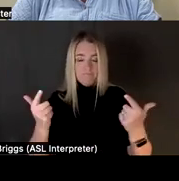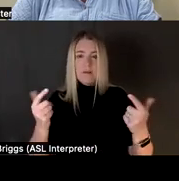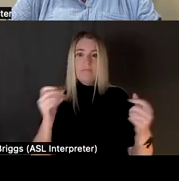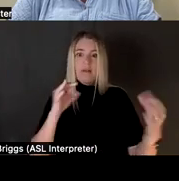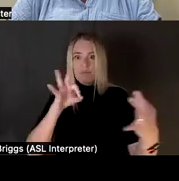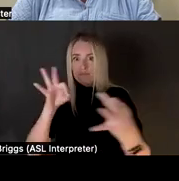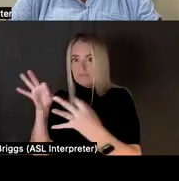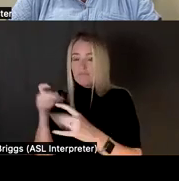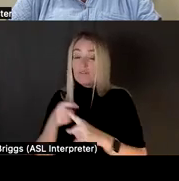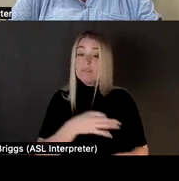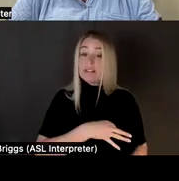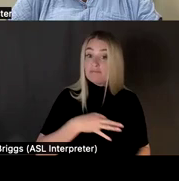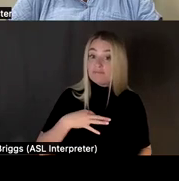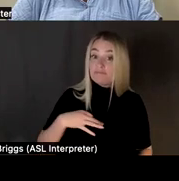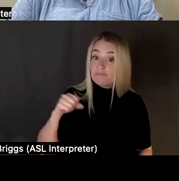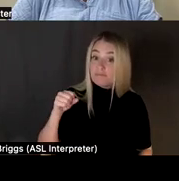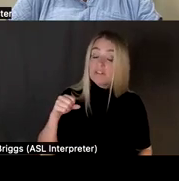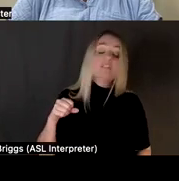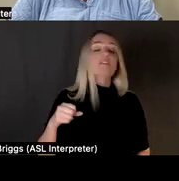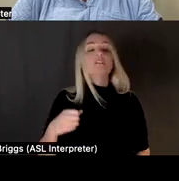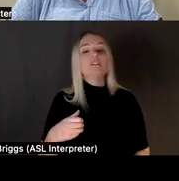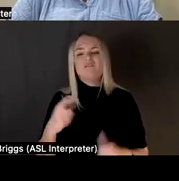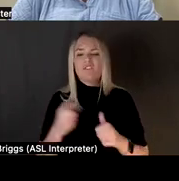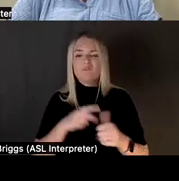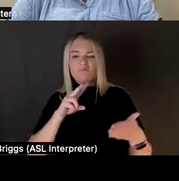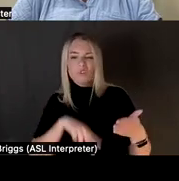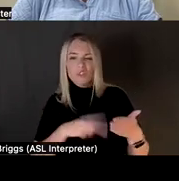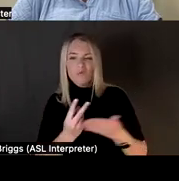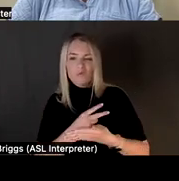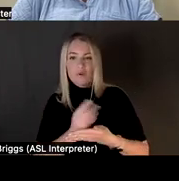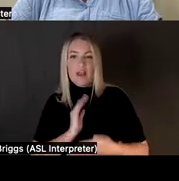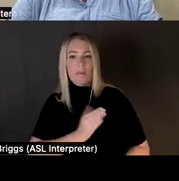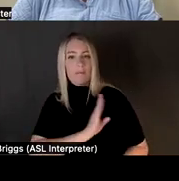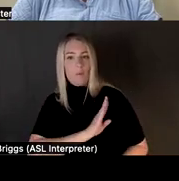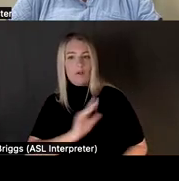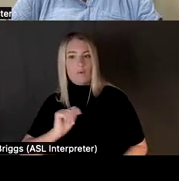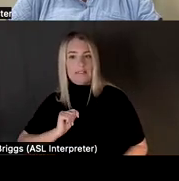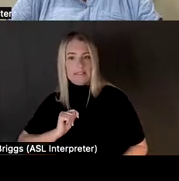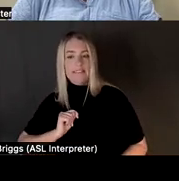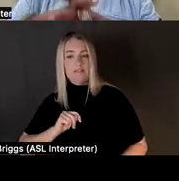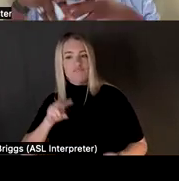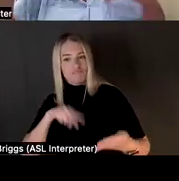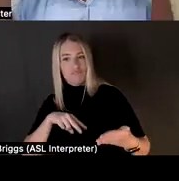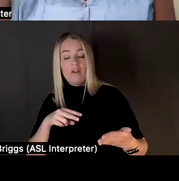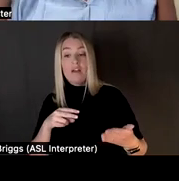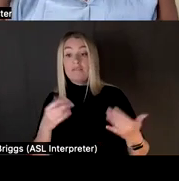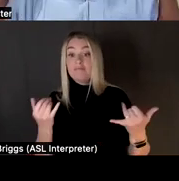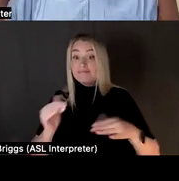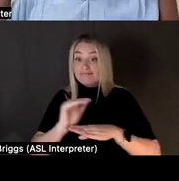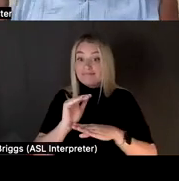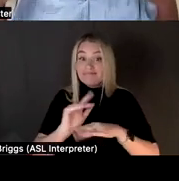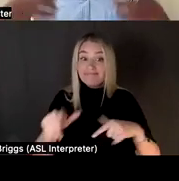from staff. We've had a first read or review by our board of trustees. Now this evening is